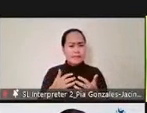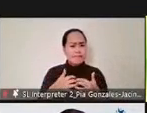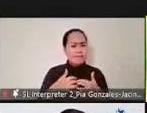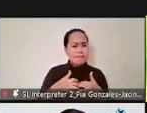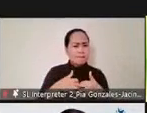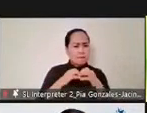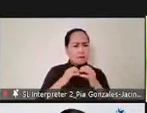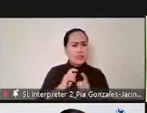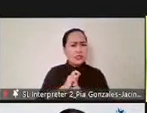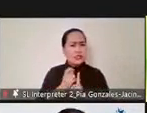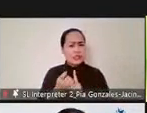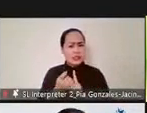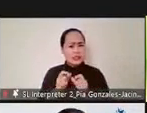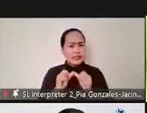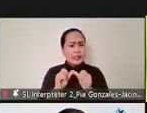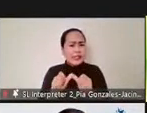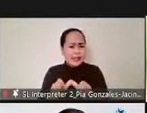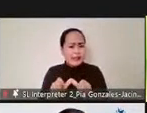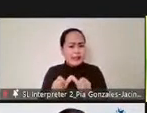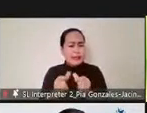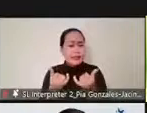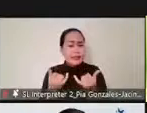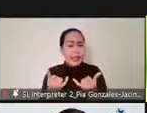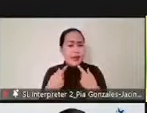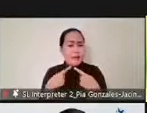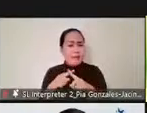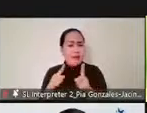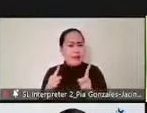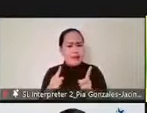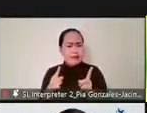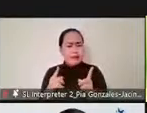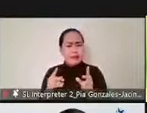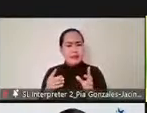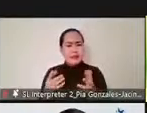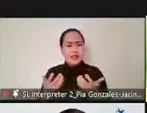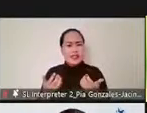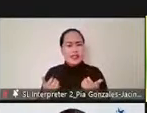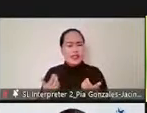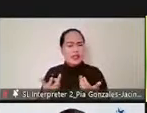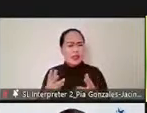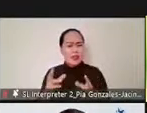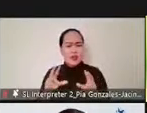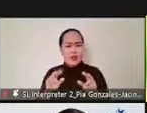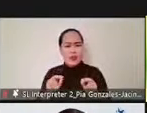today. However, there is no more wood available.